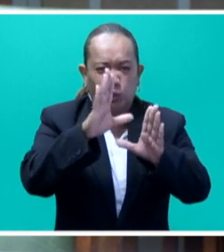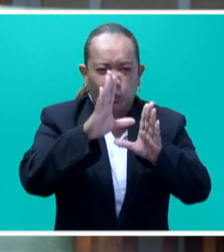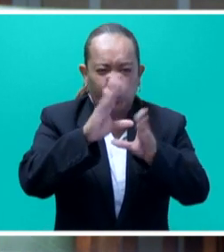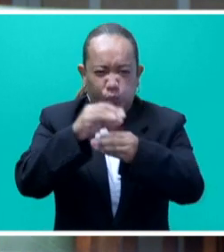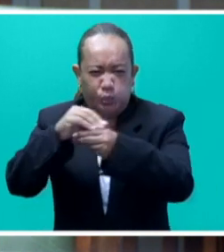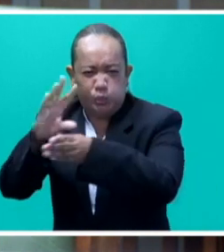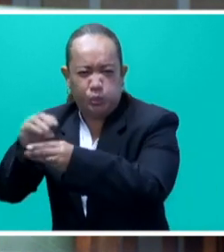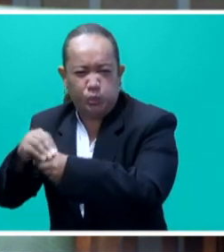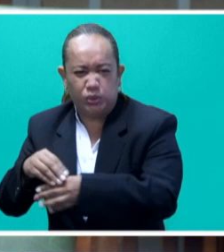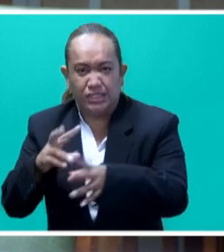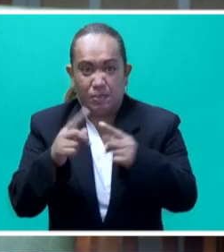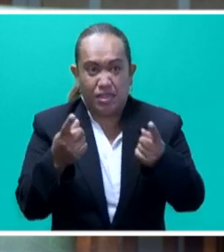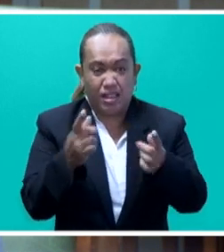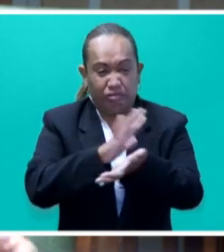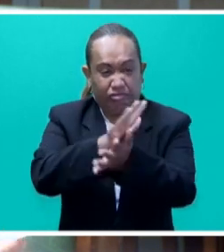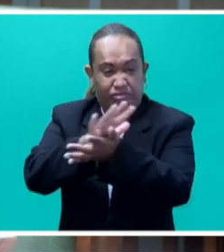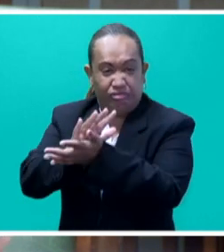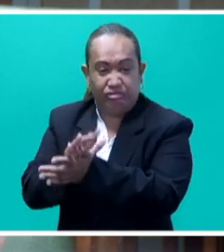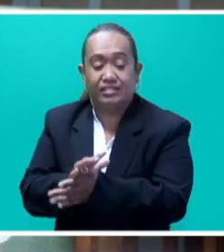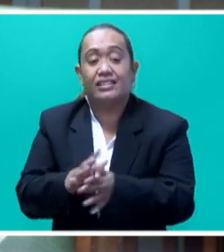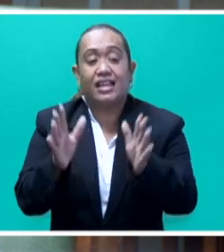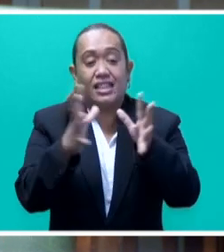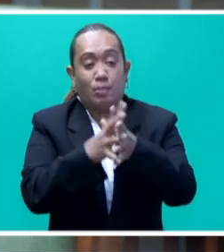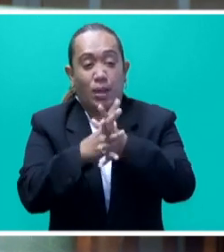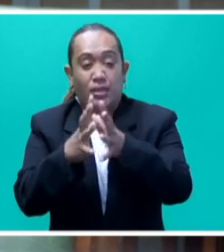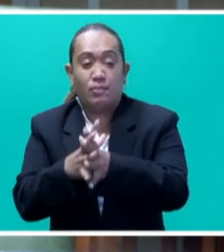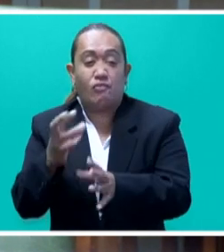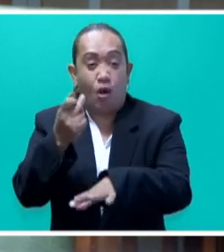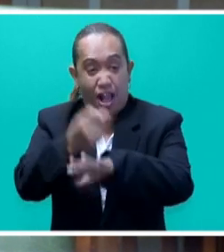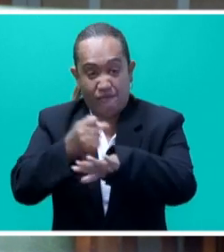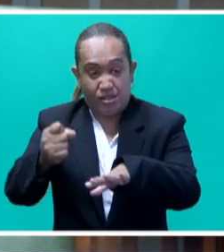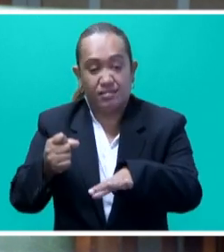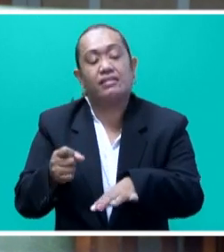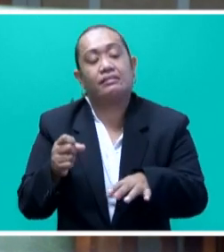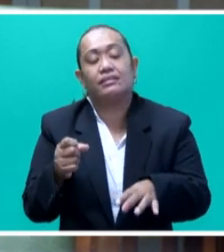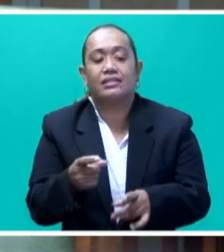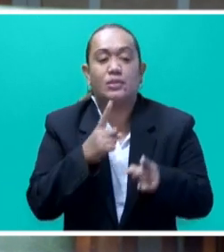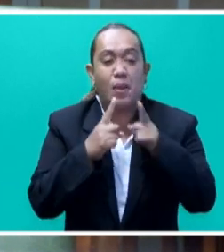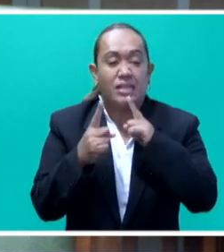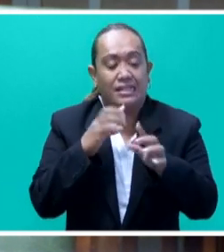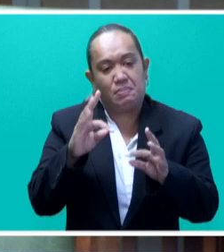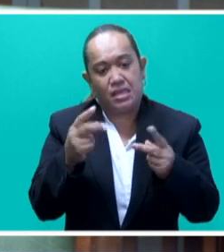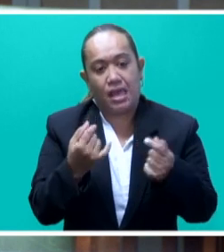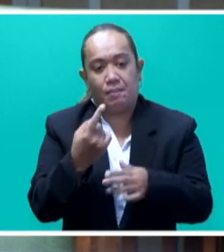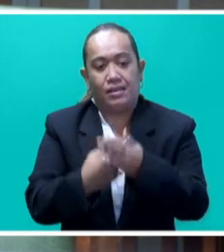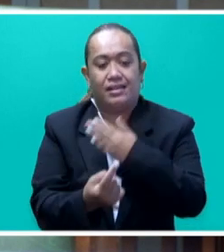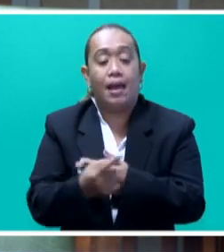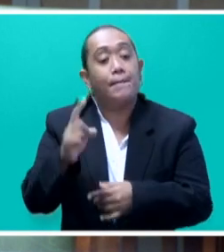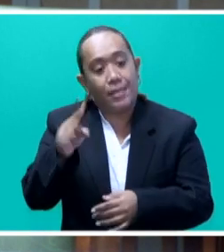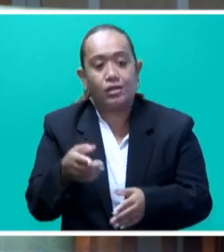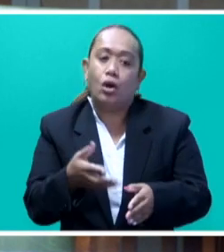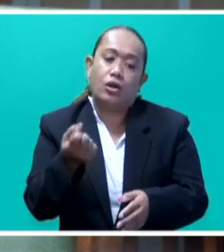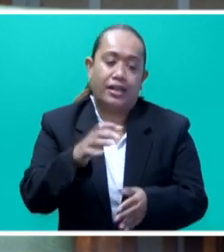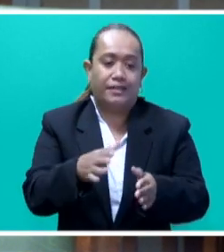the public-facing e-government services were back online within a time frame, and more importantly, in a quick time frame. And more